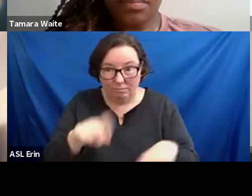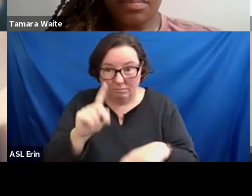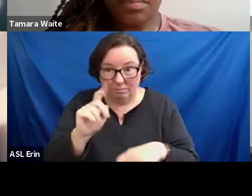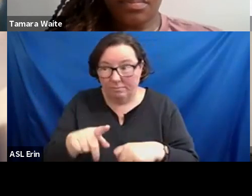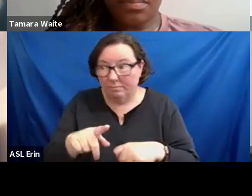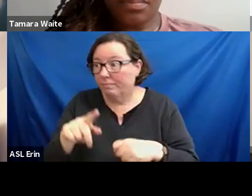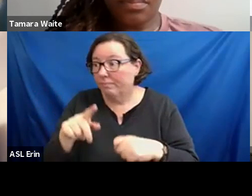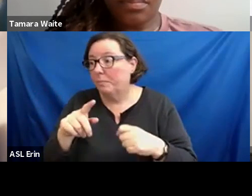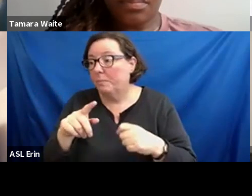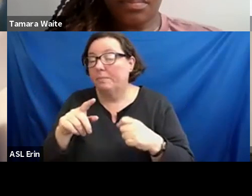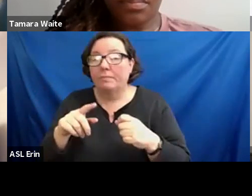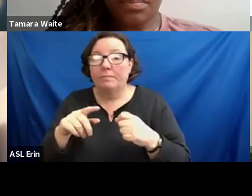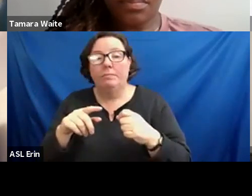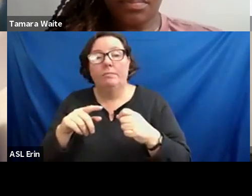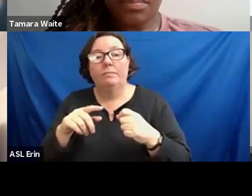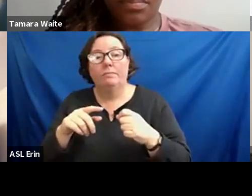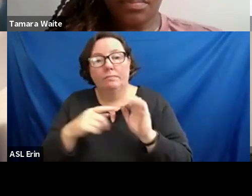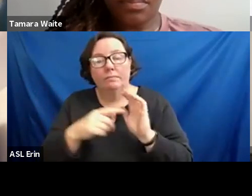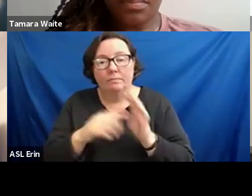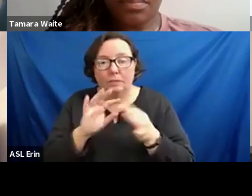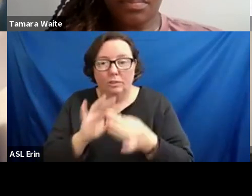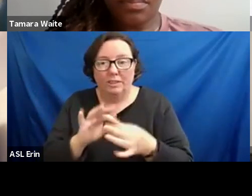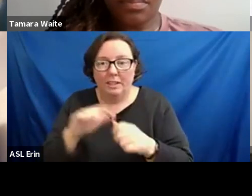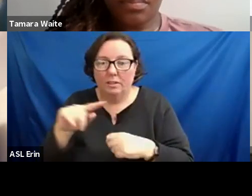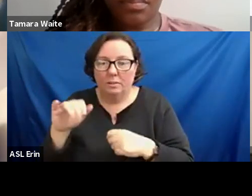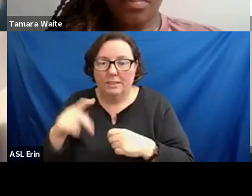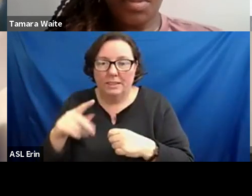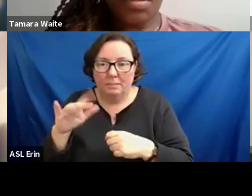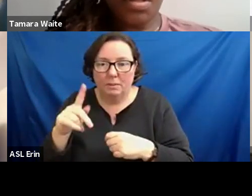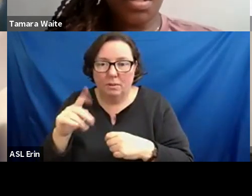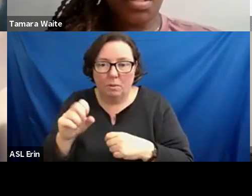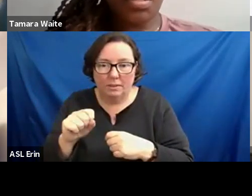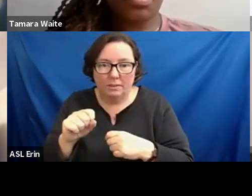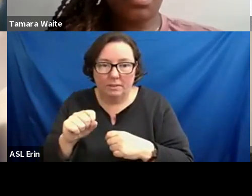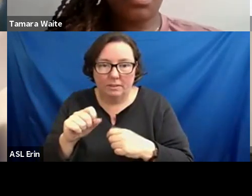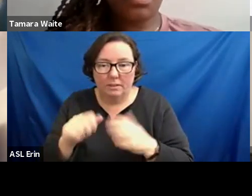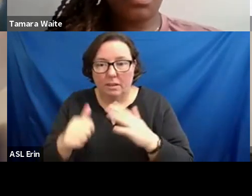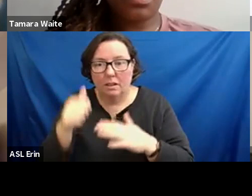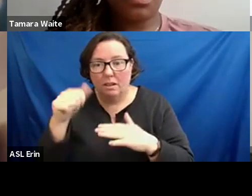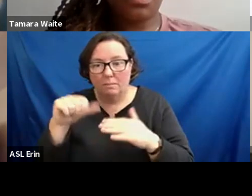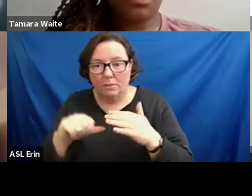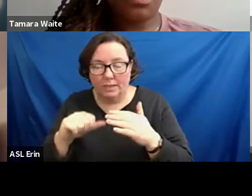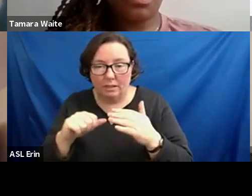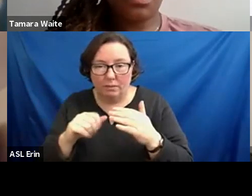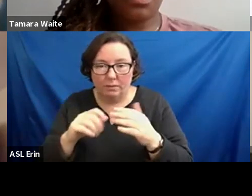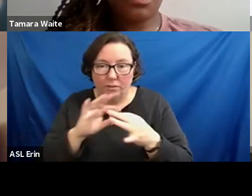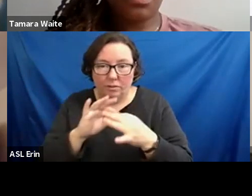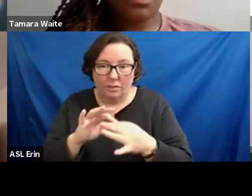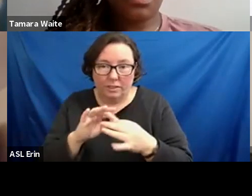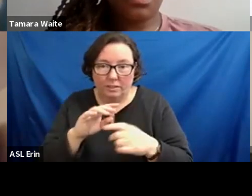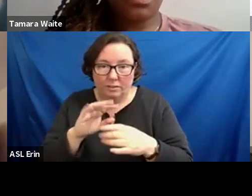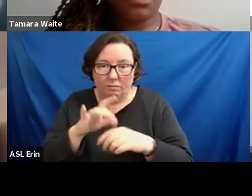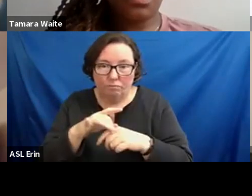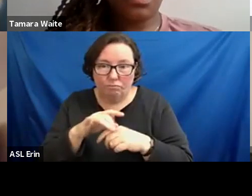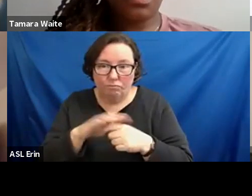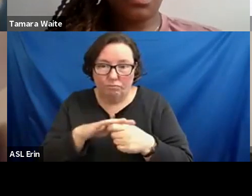to draw those comparisons with respect to the zip codes and movement up or down with respect to the zip codes?